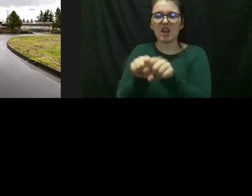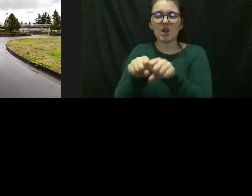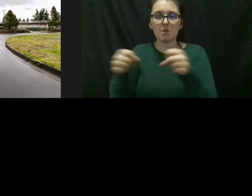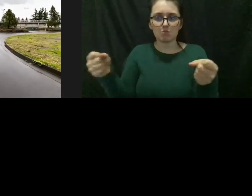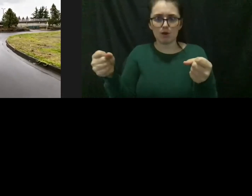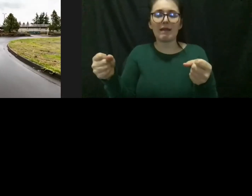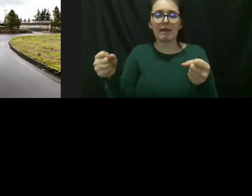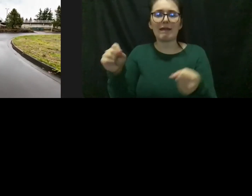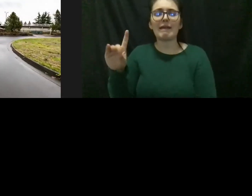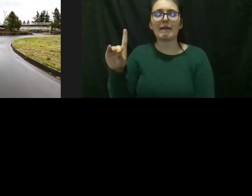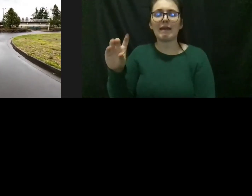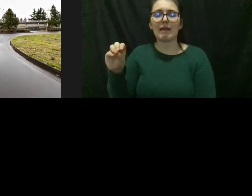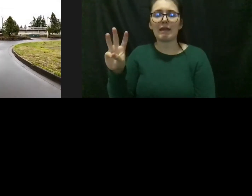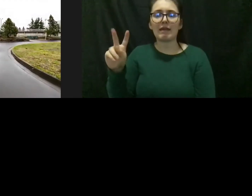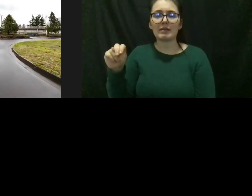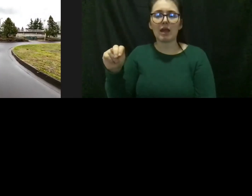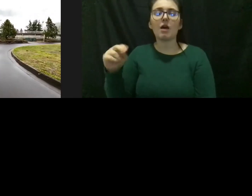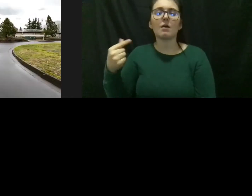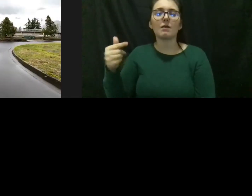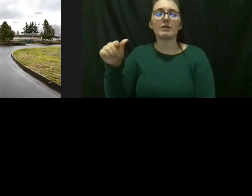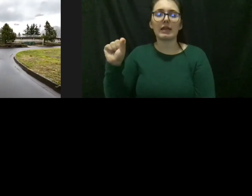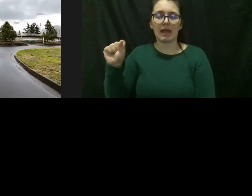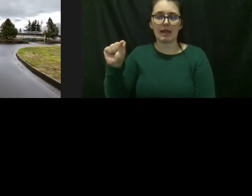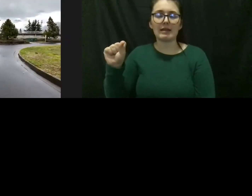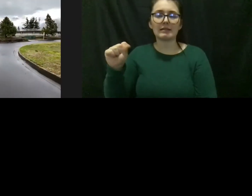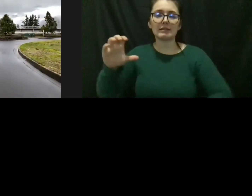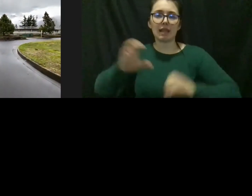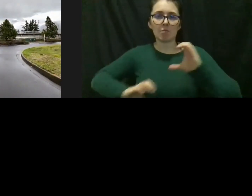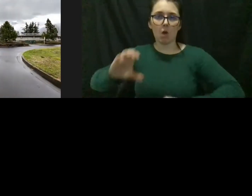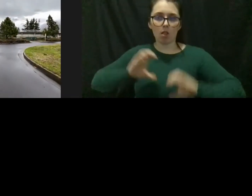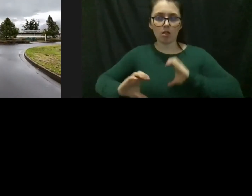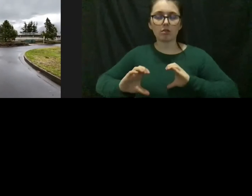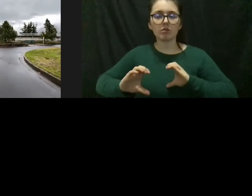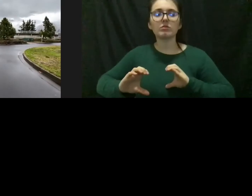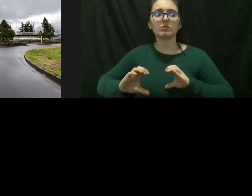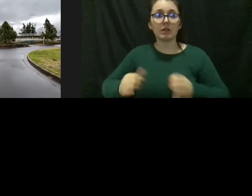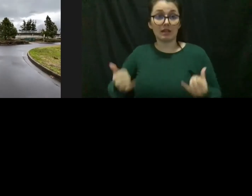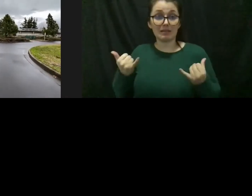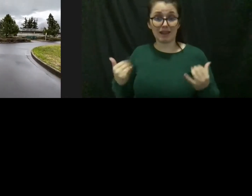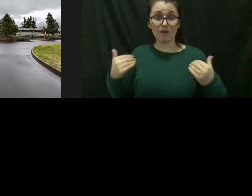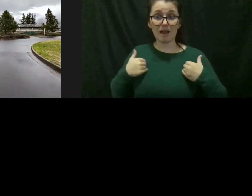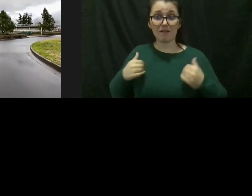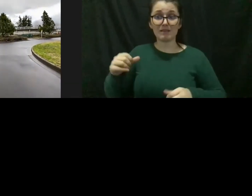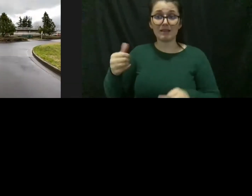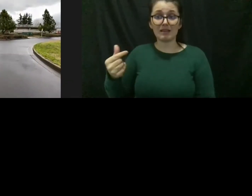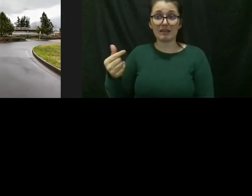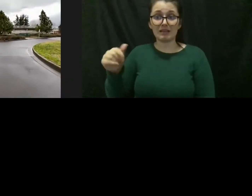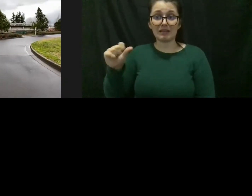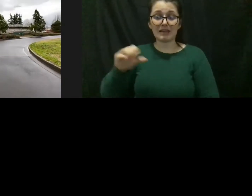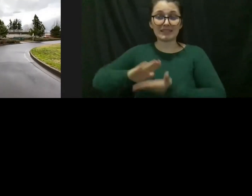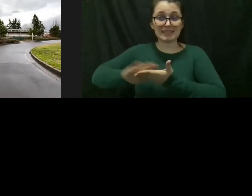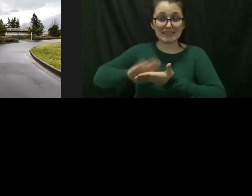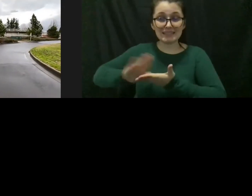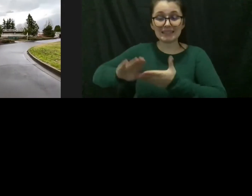And so that, we're actually building a natural gas cleaning station to utilize all of